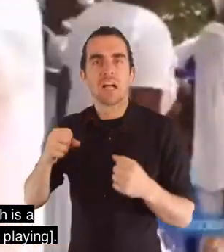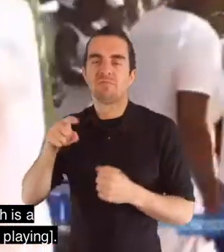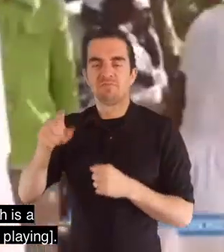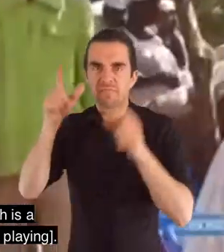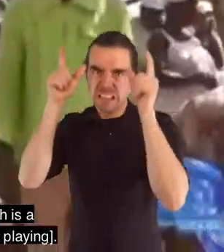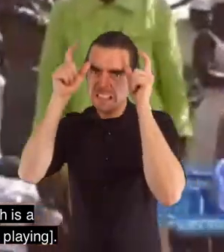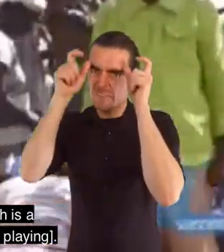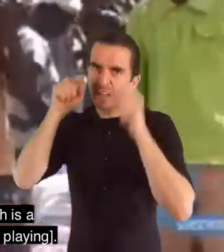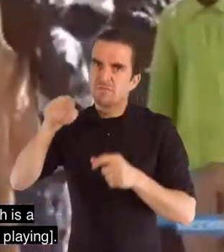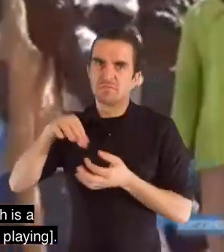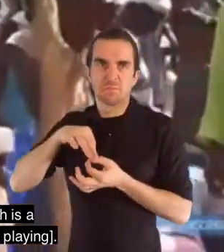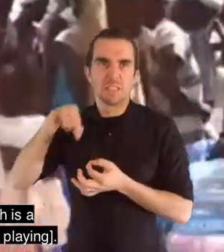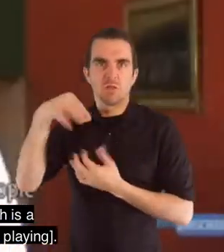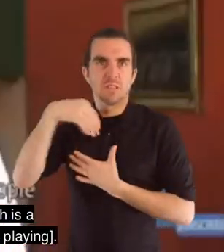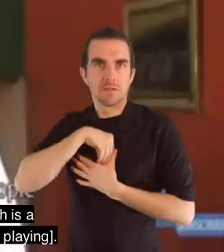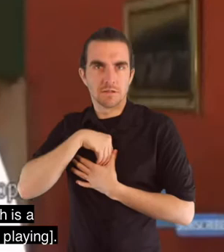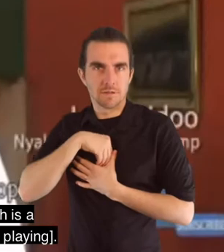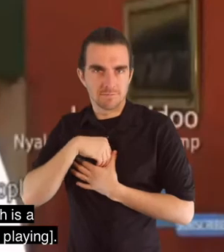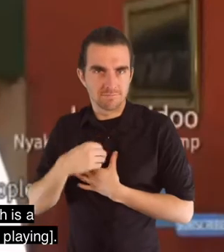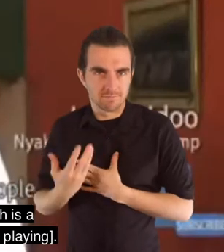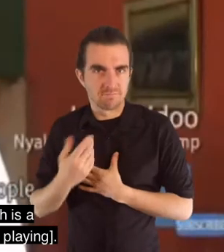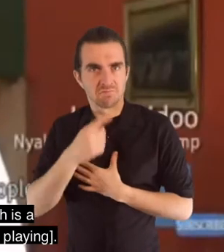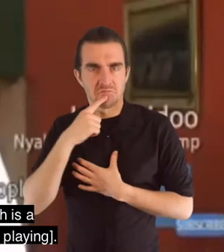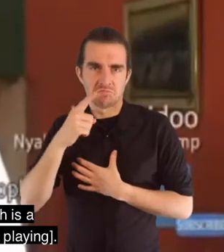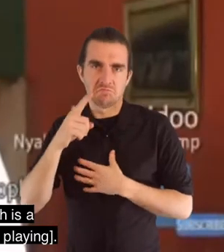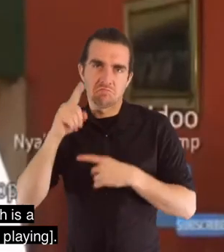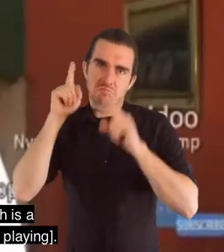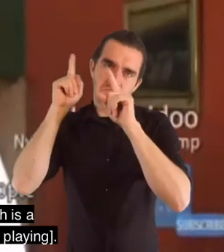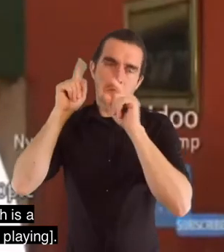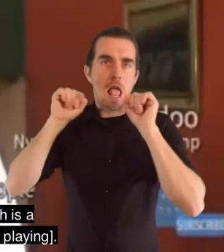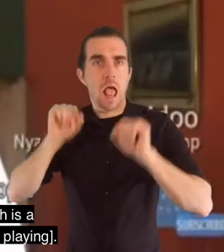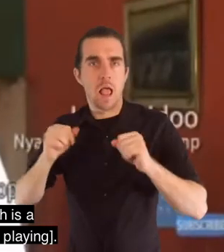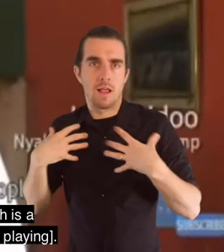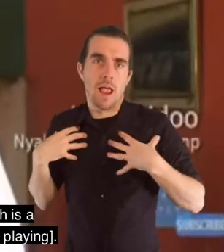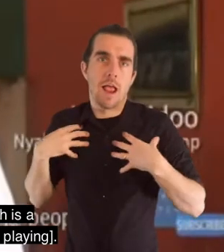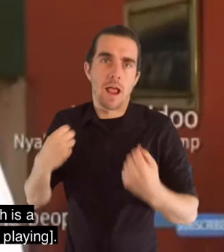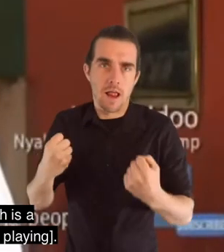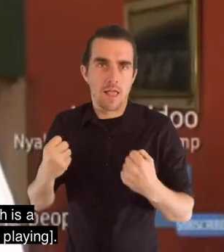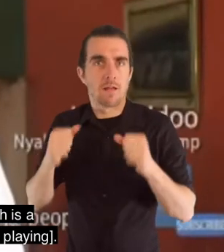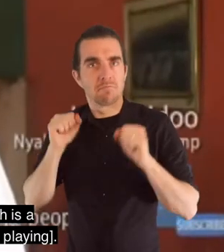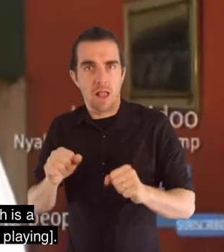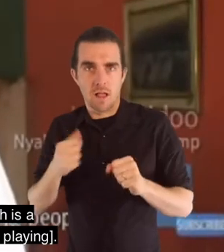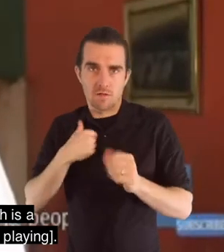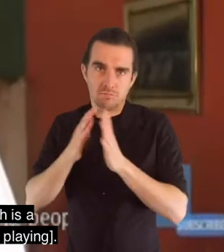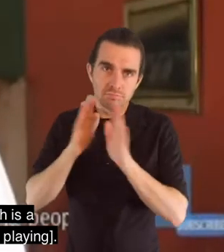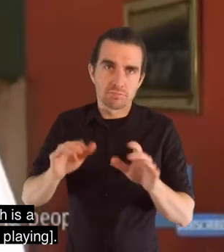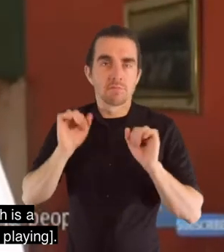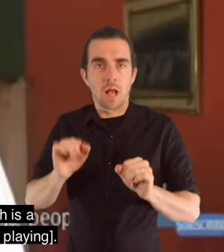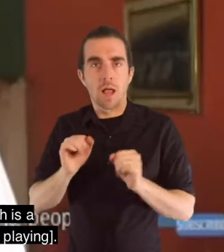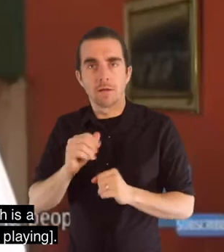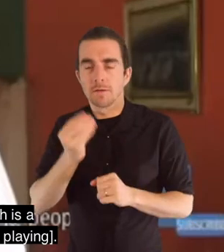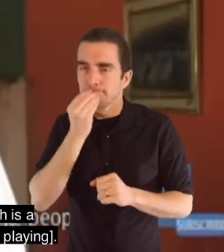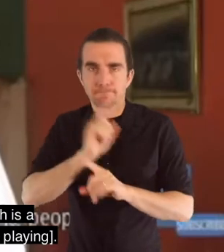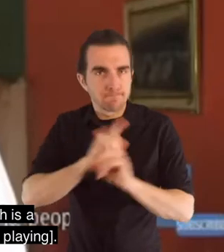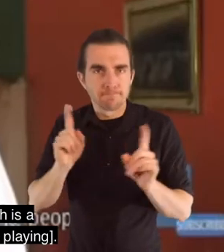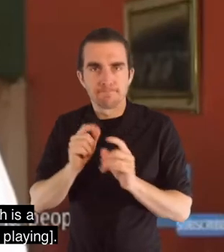evil spirits. Hello, we hear the people through me, through fasting. I used to hear the people.